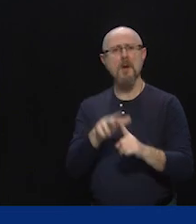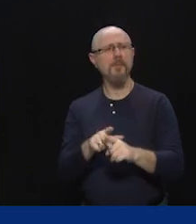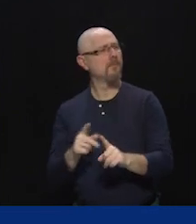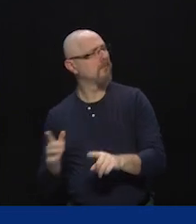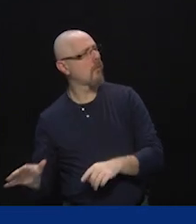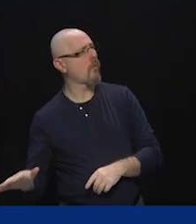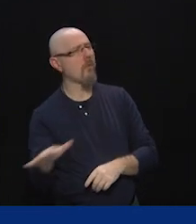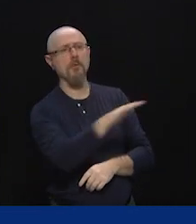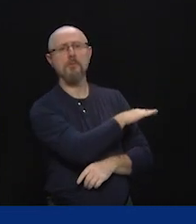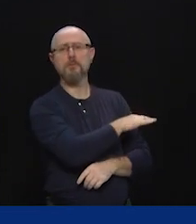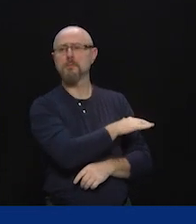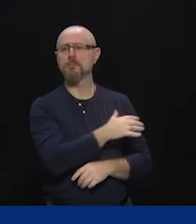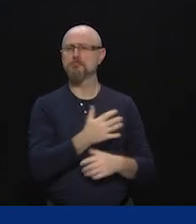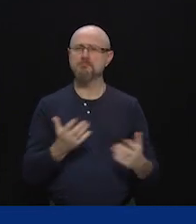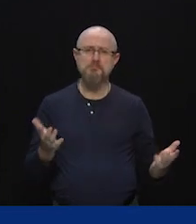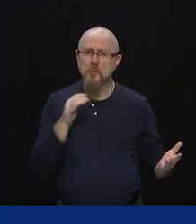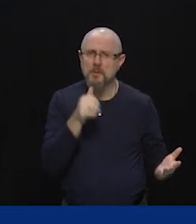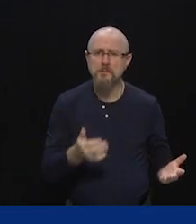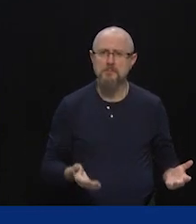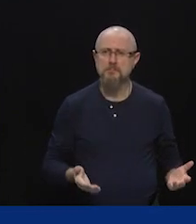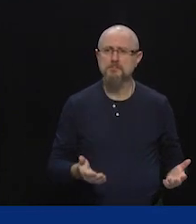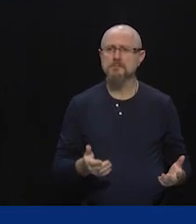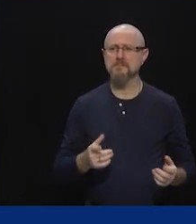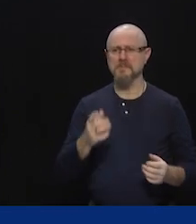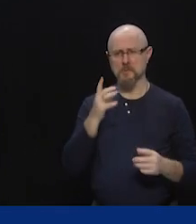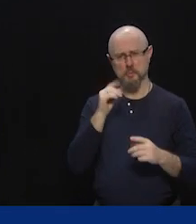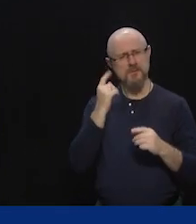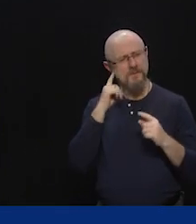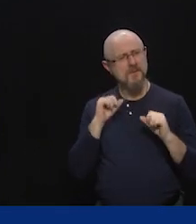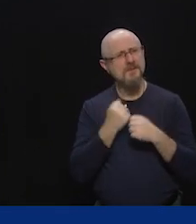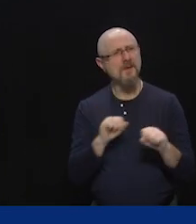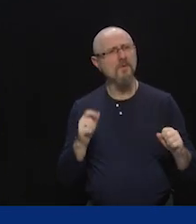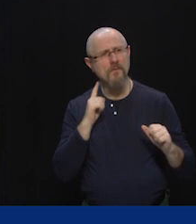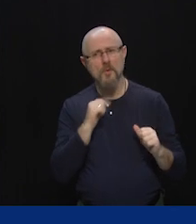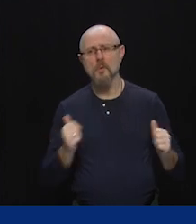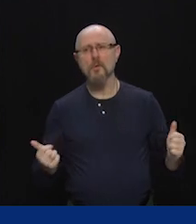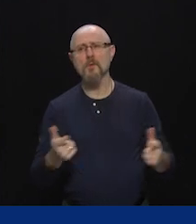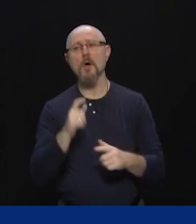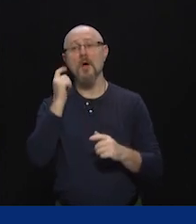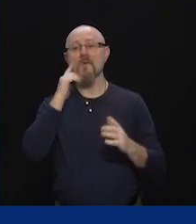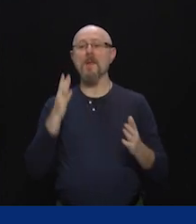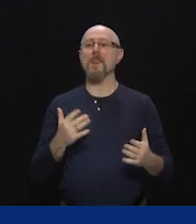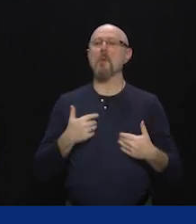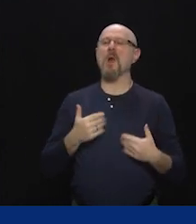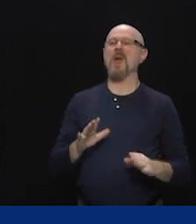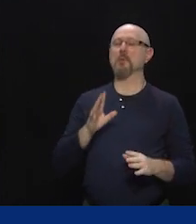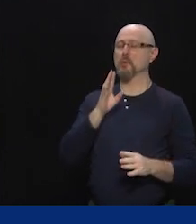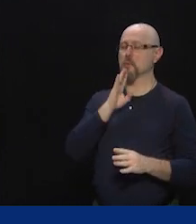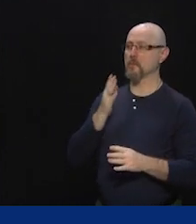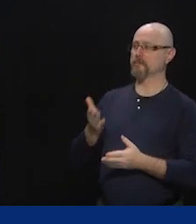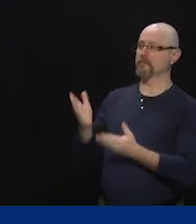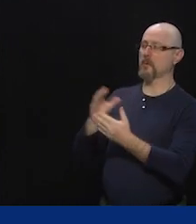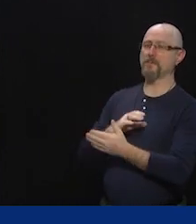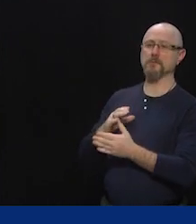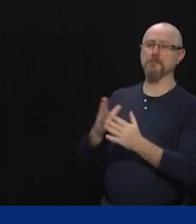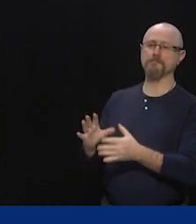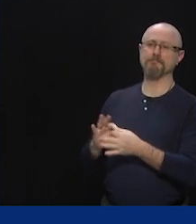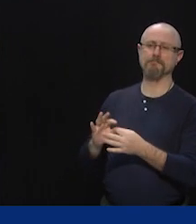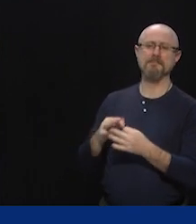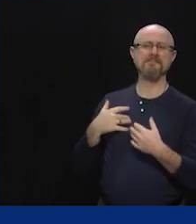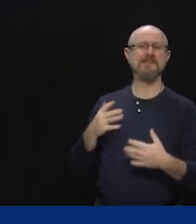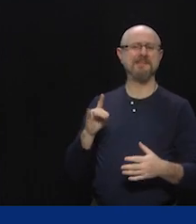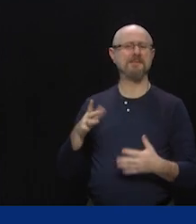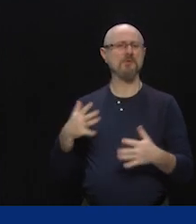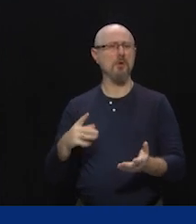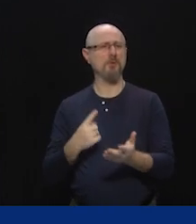and healthcare workers, why is it not safe for everybody else? I will certainly let the commissioner address this because this was part of our conversation, but